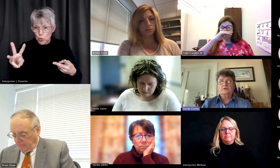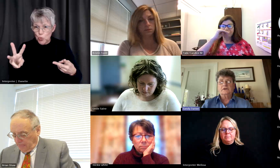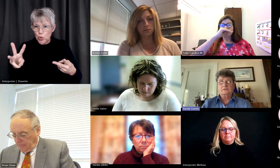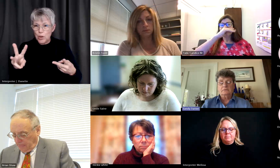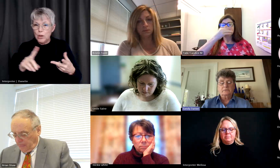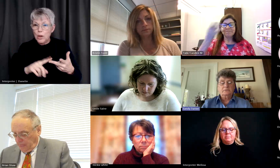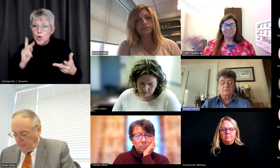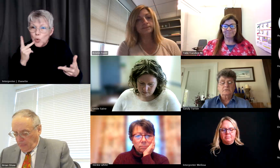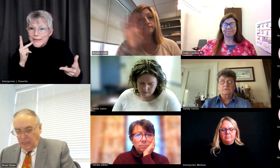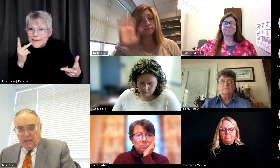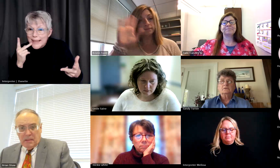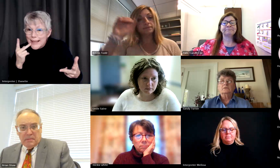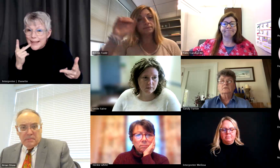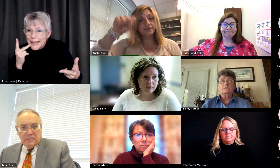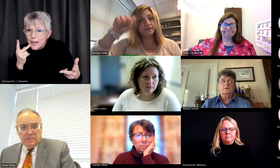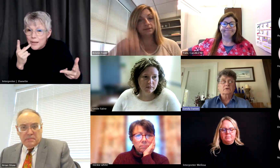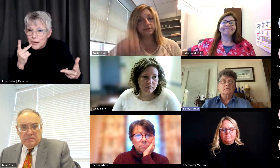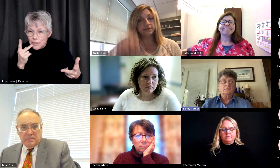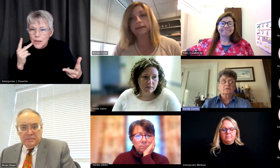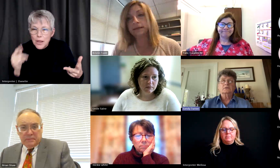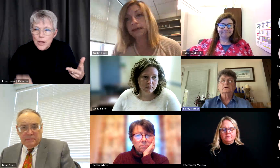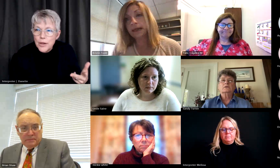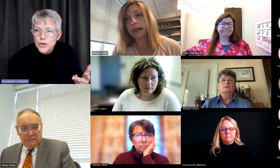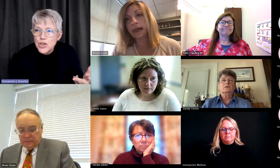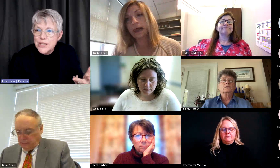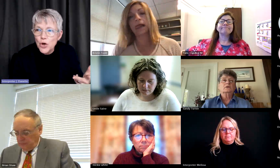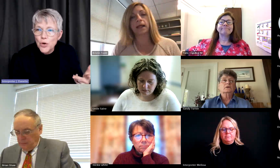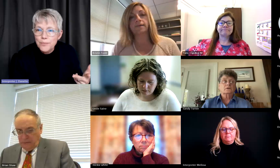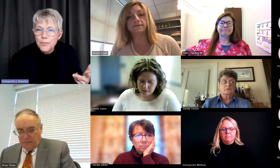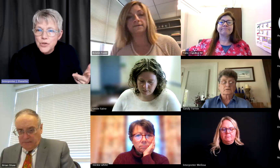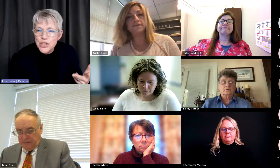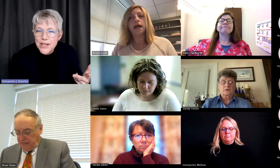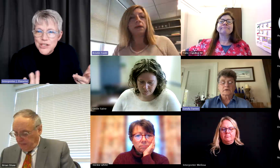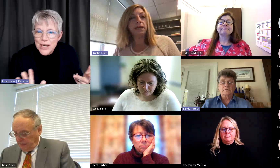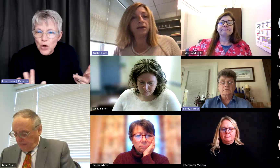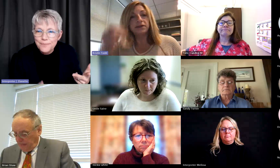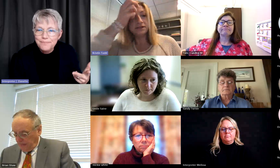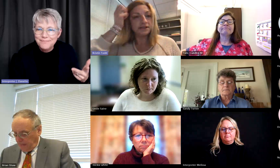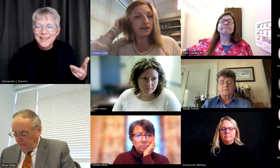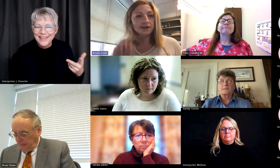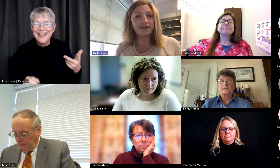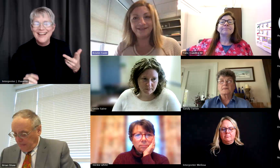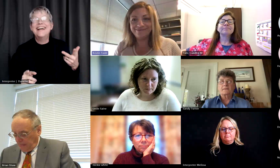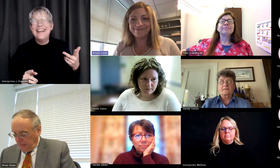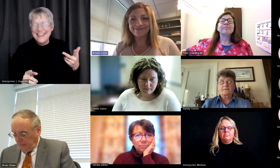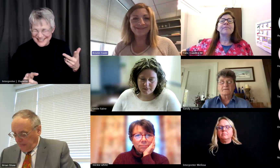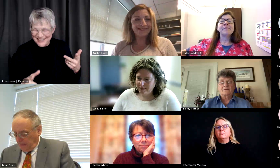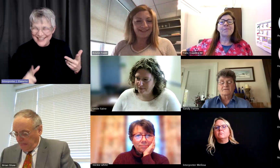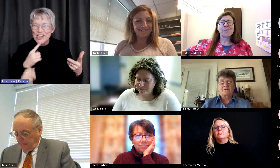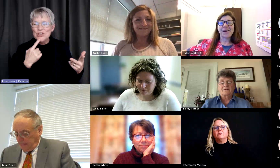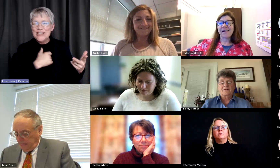Kristen, are you here? Okay. She's here. She said she's I'm here. here. Sorry.